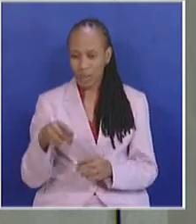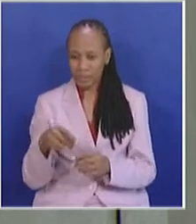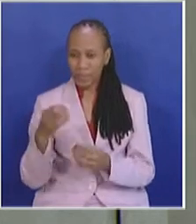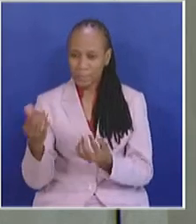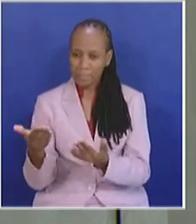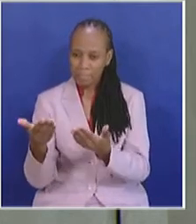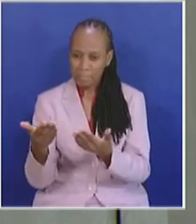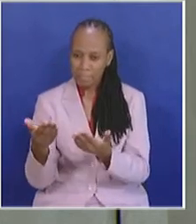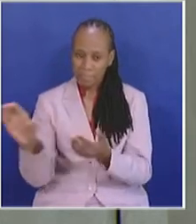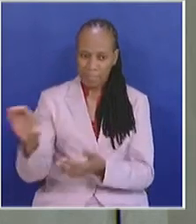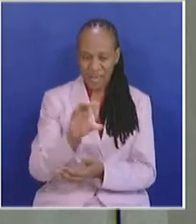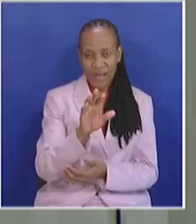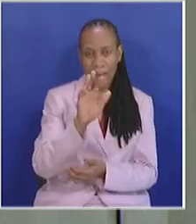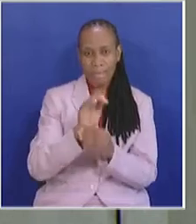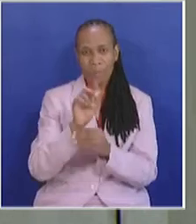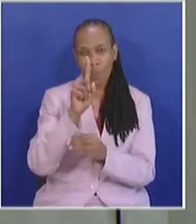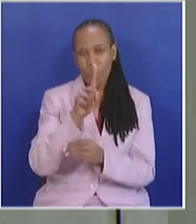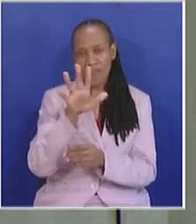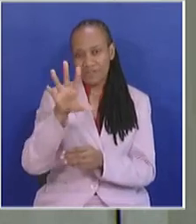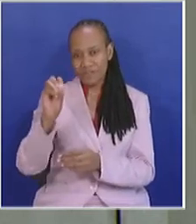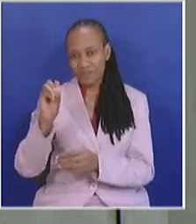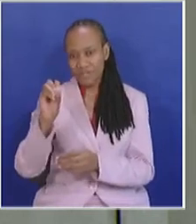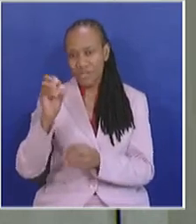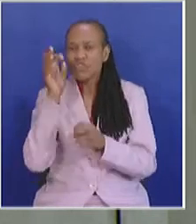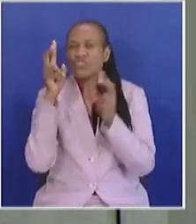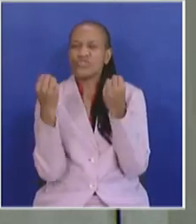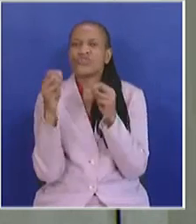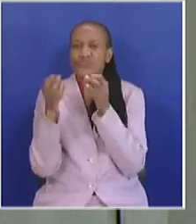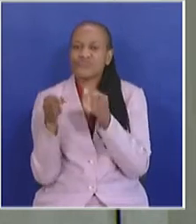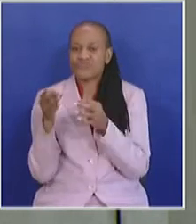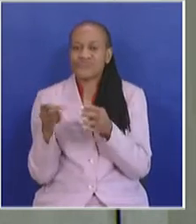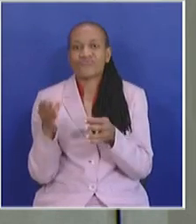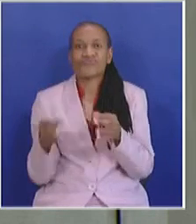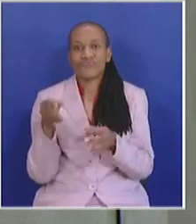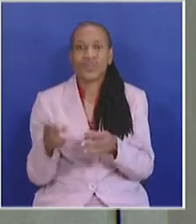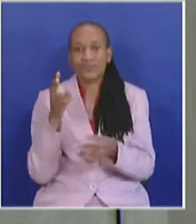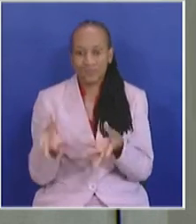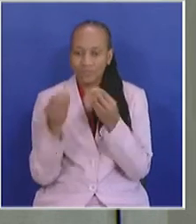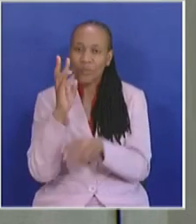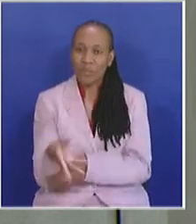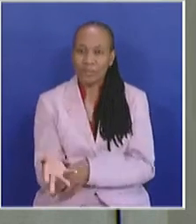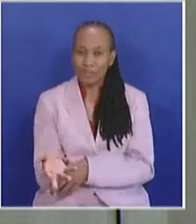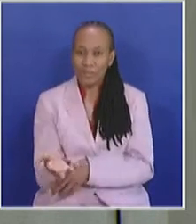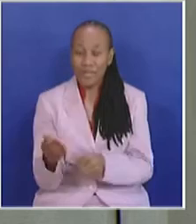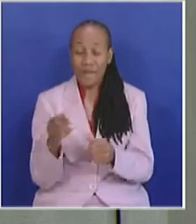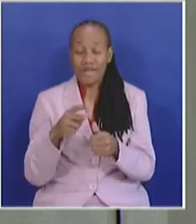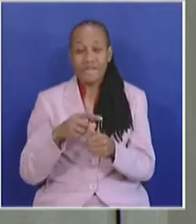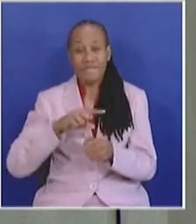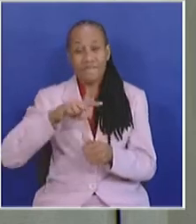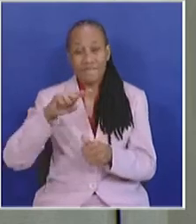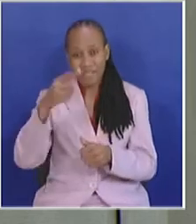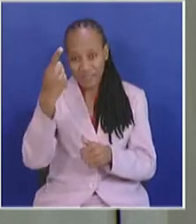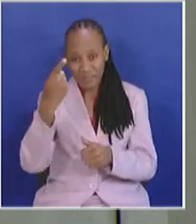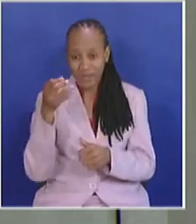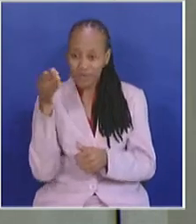1,350 new coaches in the next 3 years. The first test train will reach South